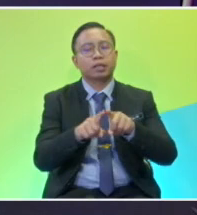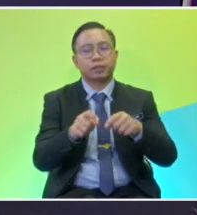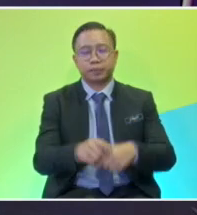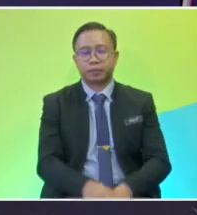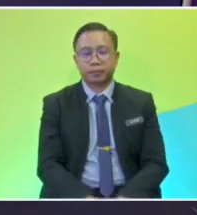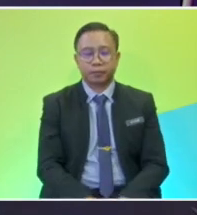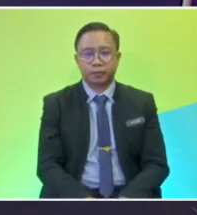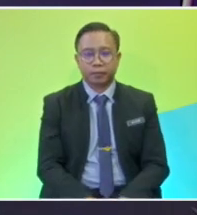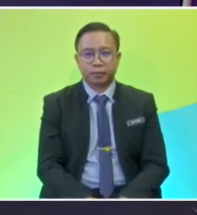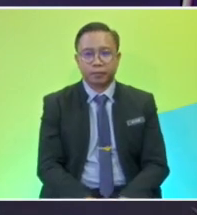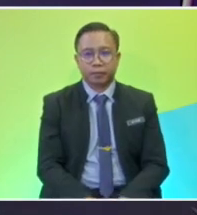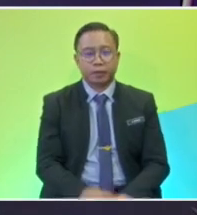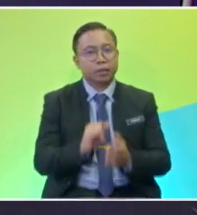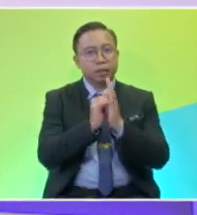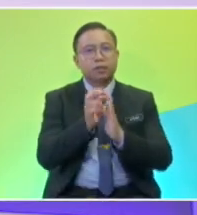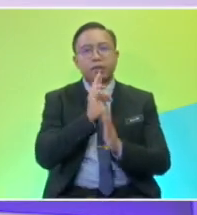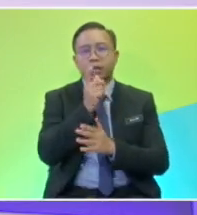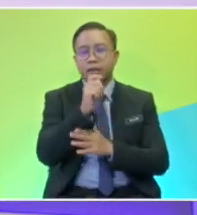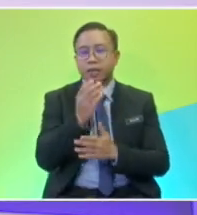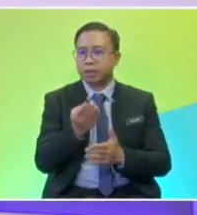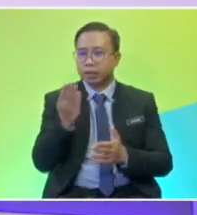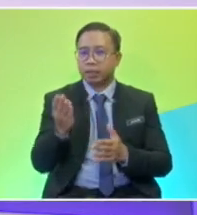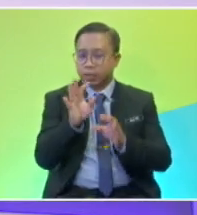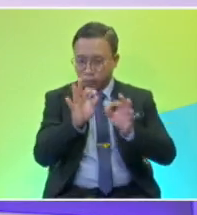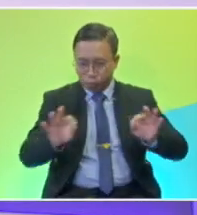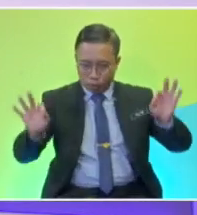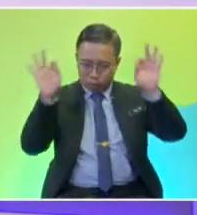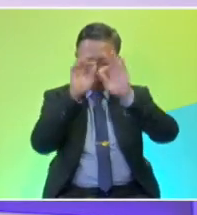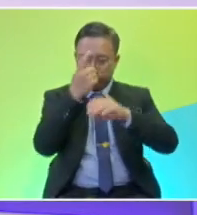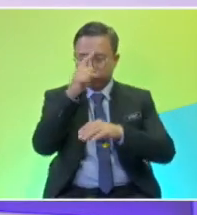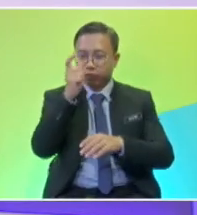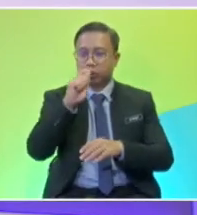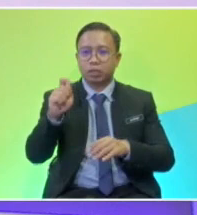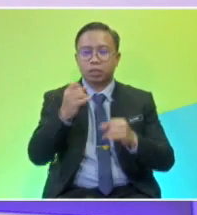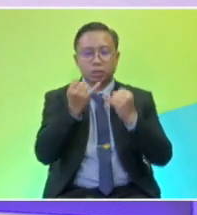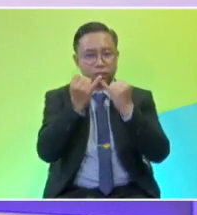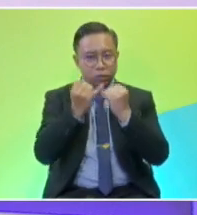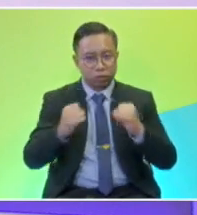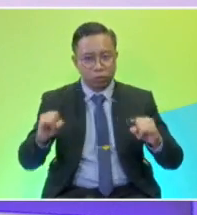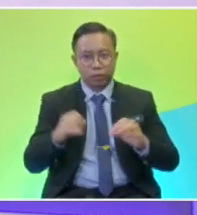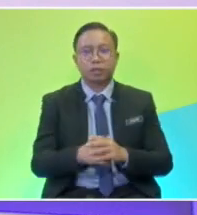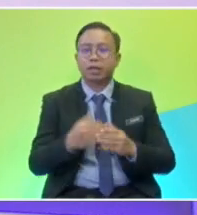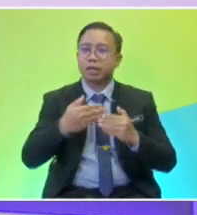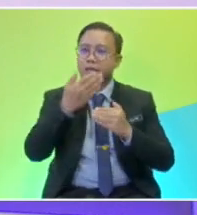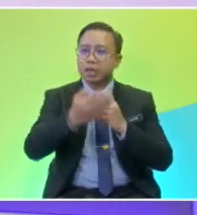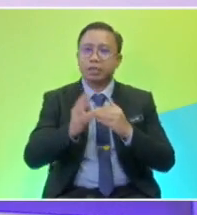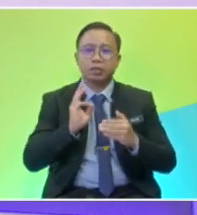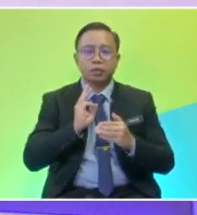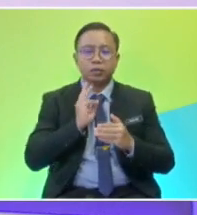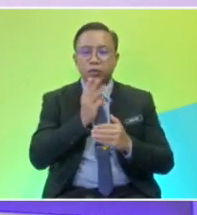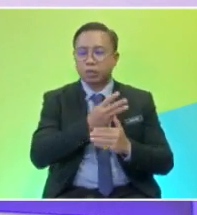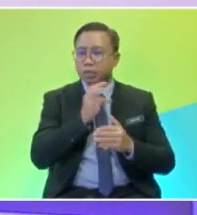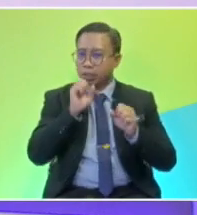Yes. Yeah. Okay, right. These are the things, the important for the joints. Okay, these are the functions of joints. Okay, next, if you see people